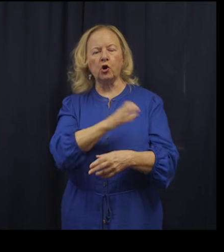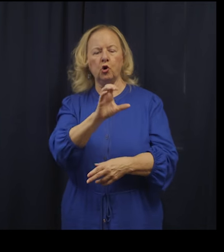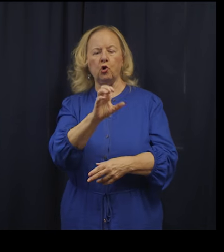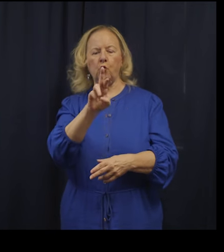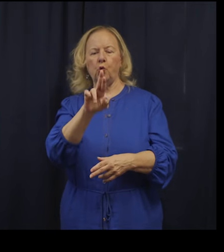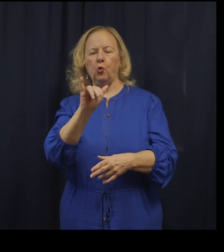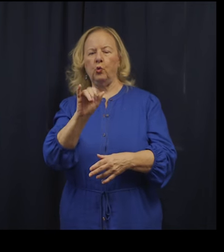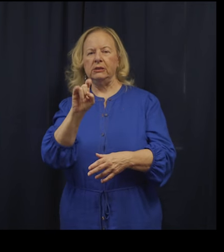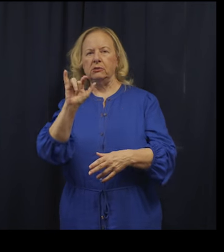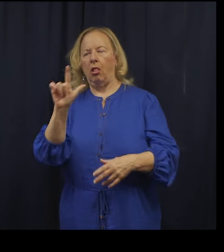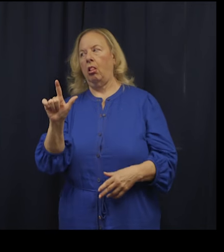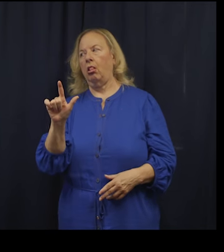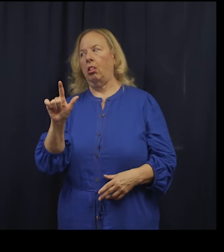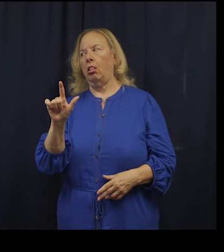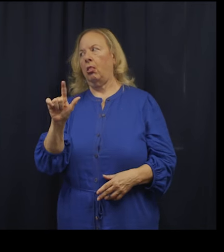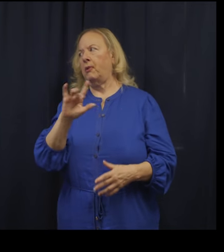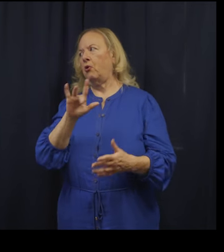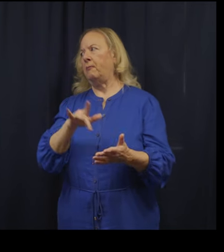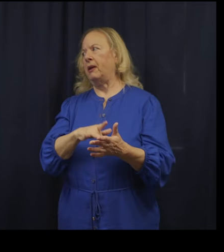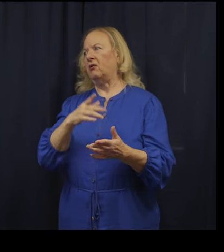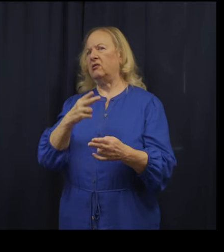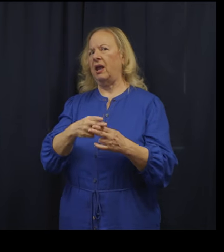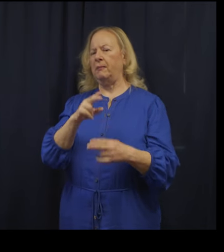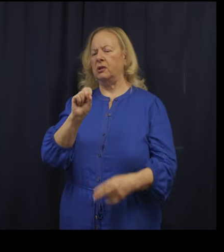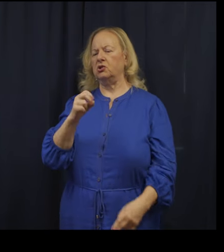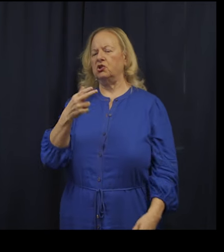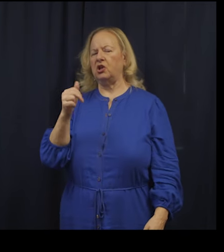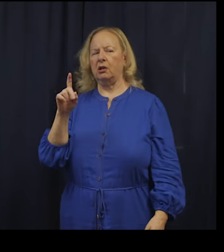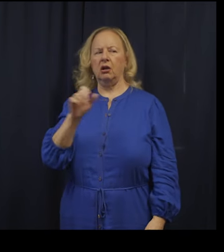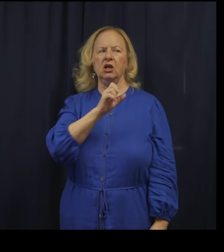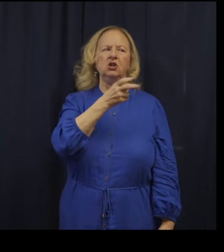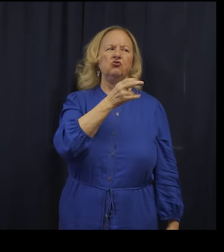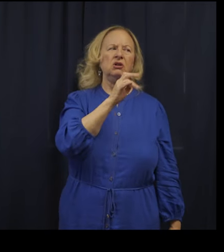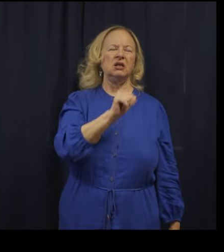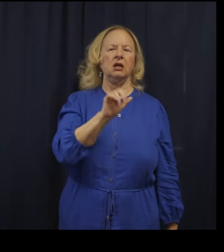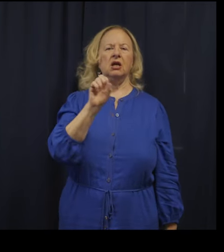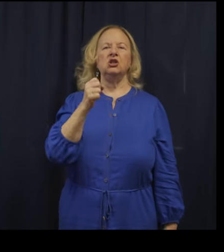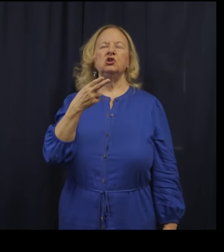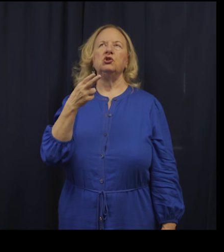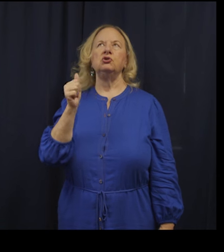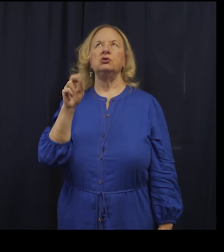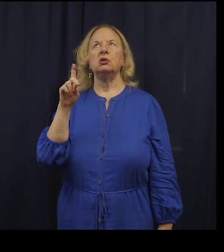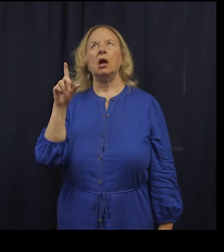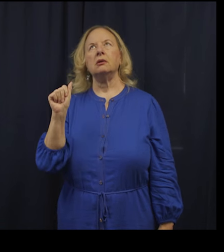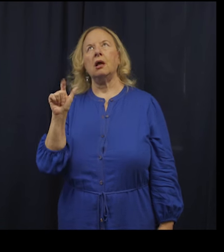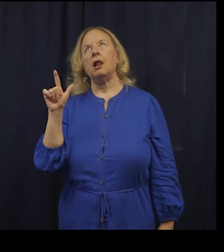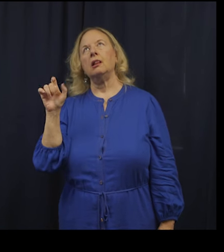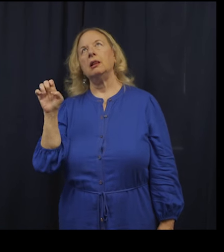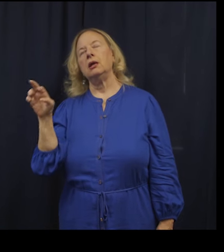Crystal. But her middle name is Shanda. So her name is Crystal Chandelier.